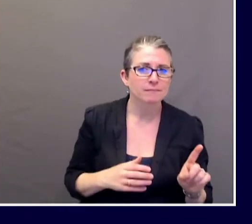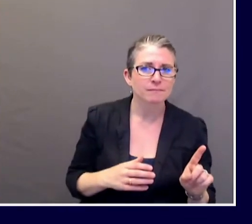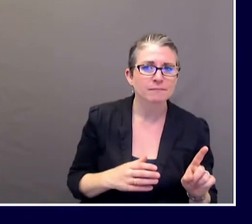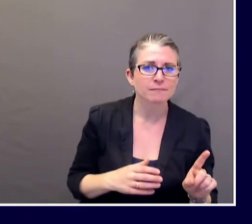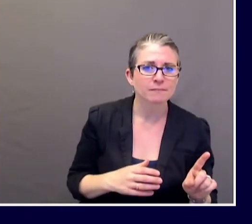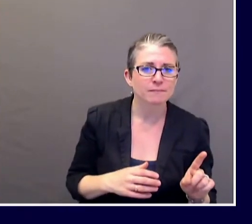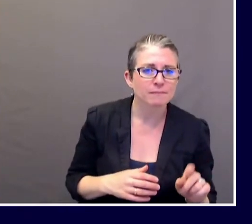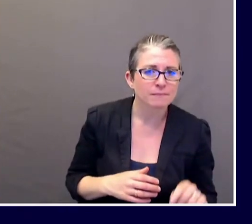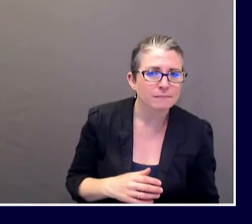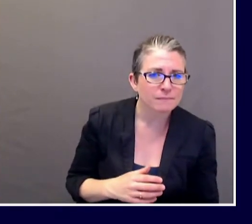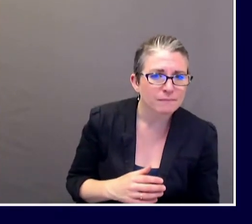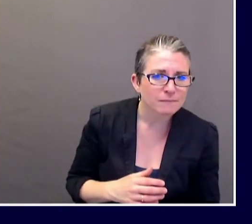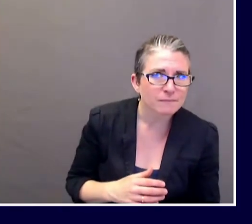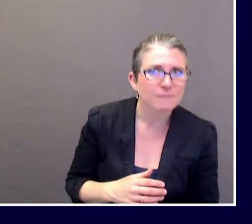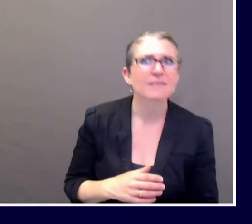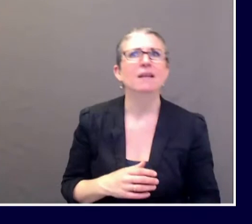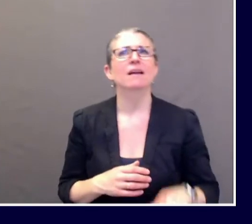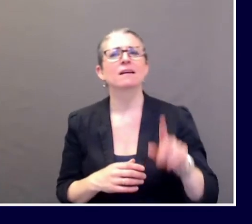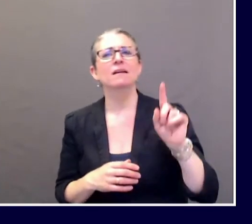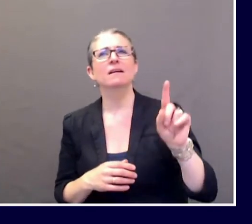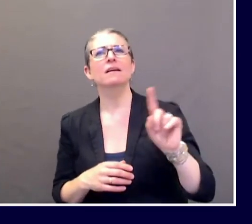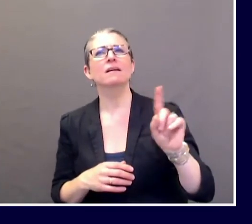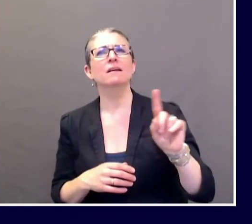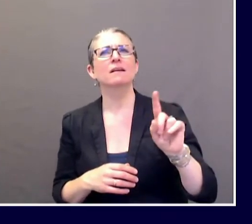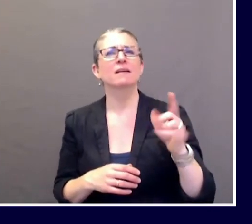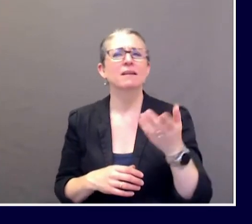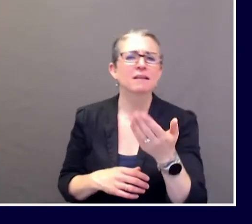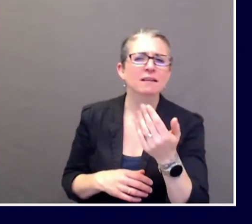This is going to be the